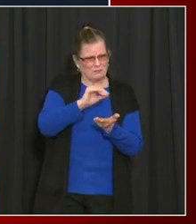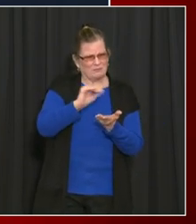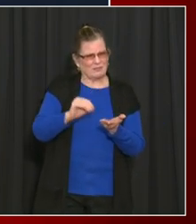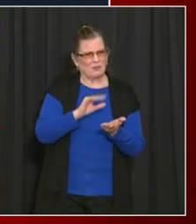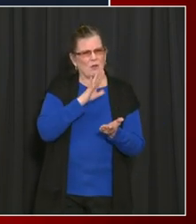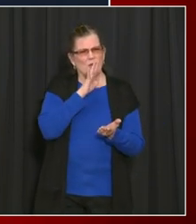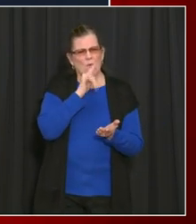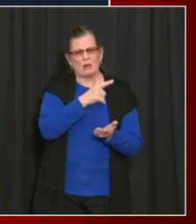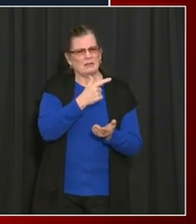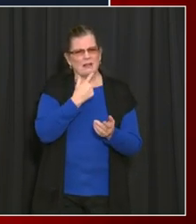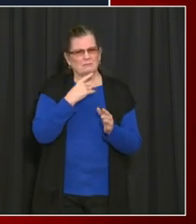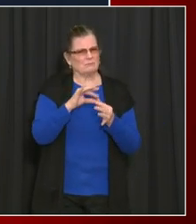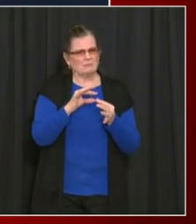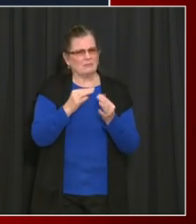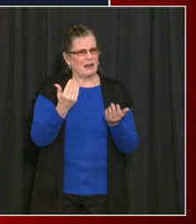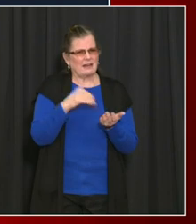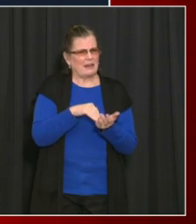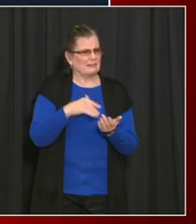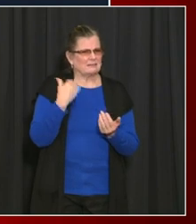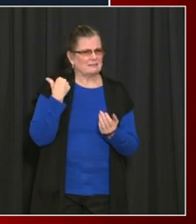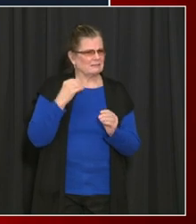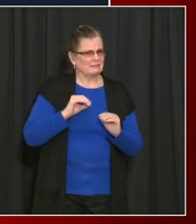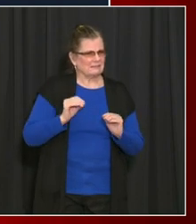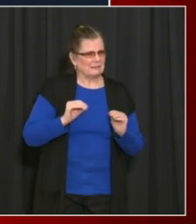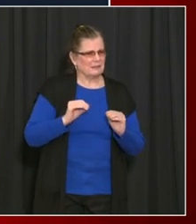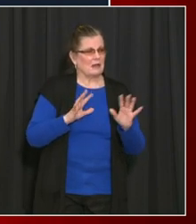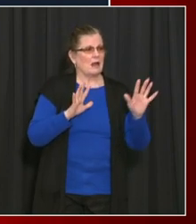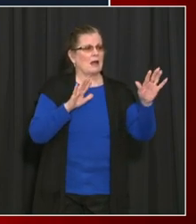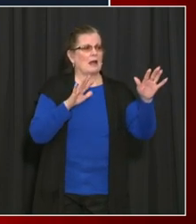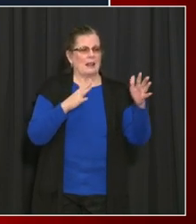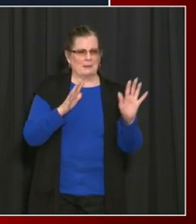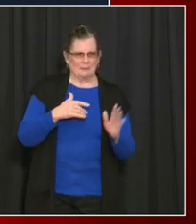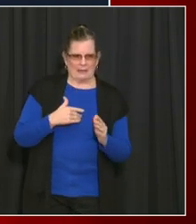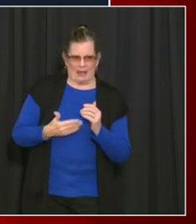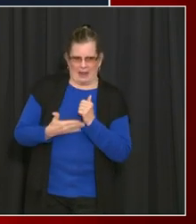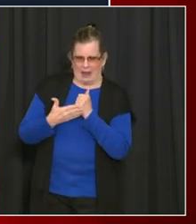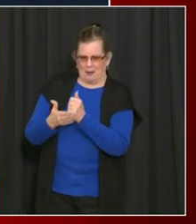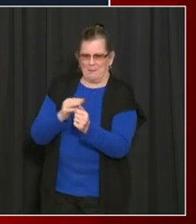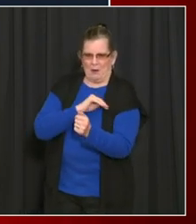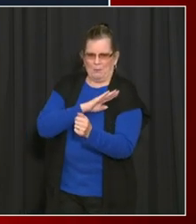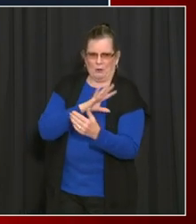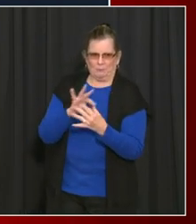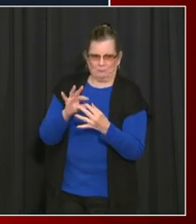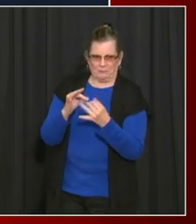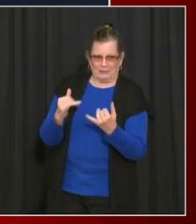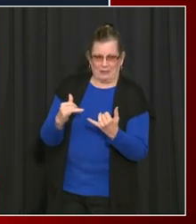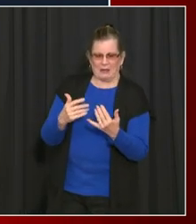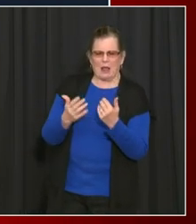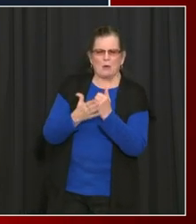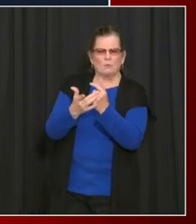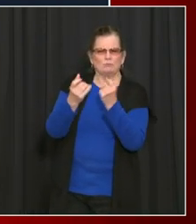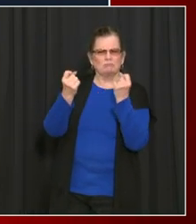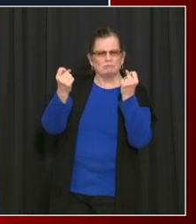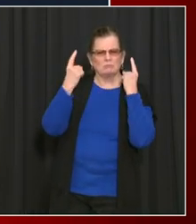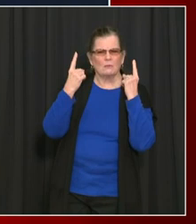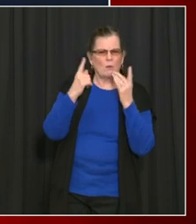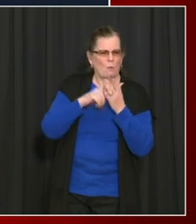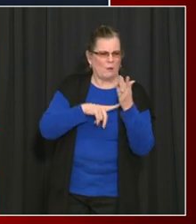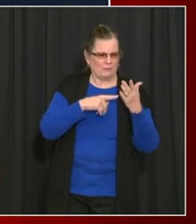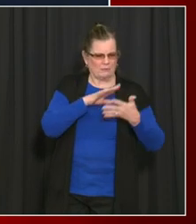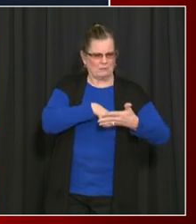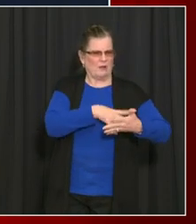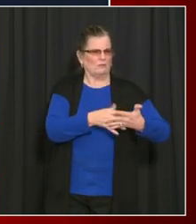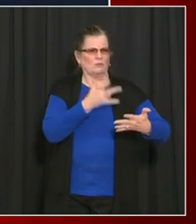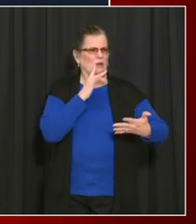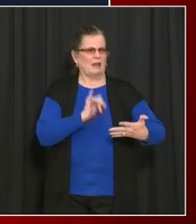now? So let me help you all put positivity rate in context. It is not a helpful measure